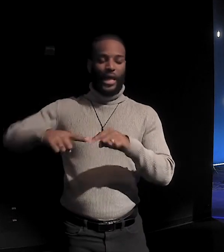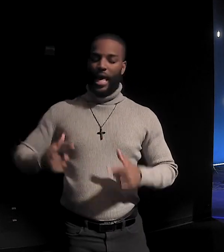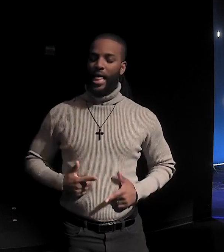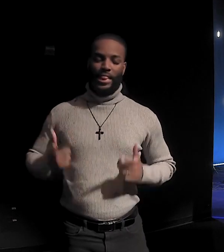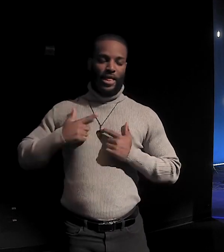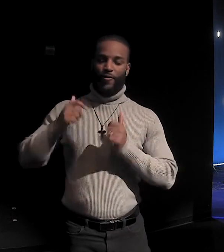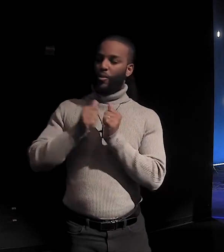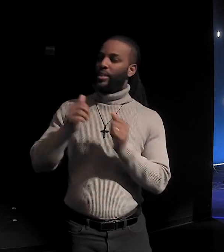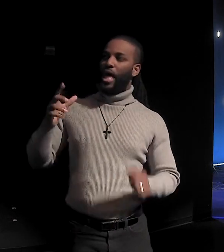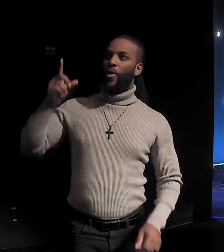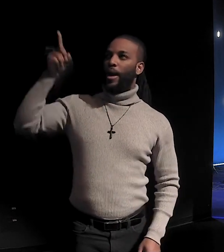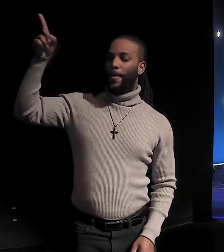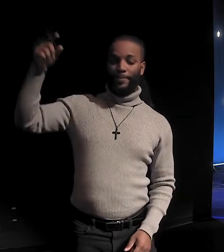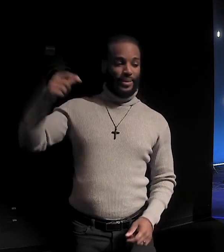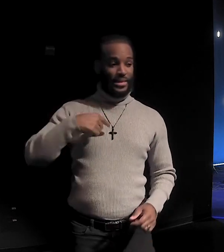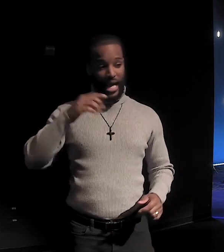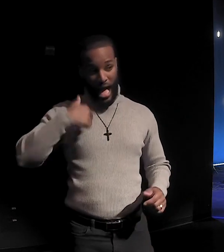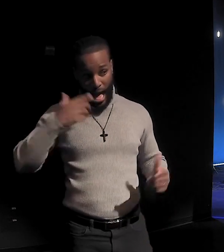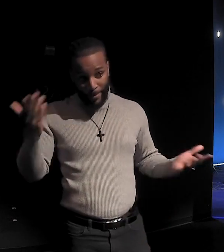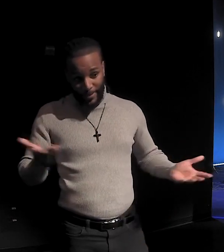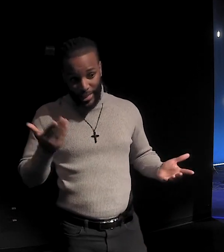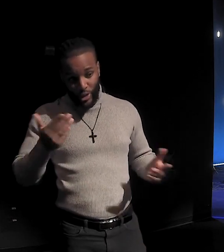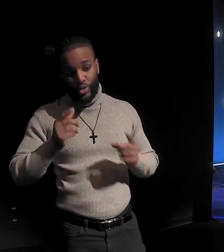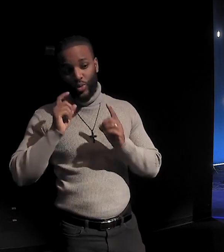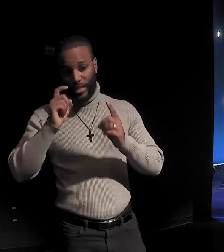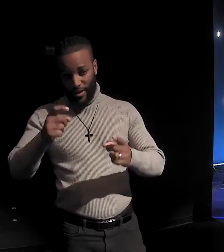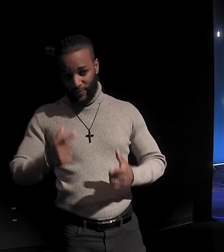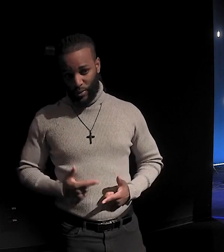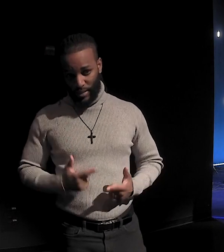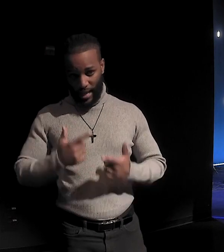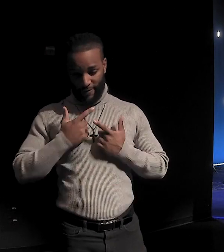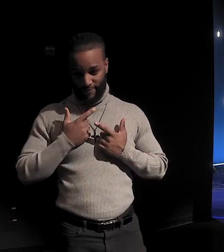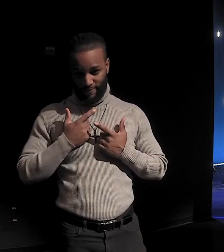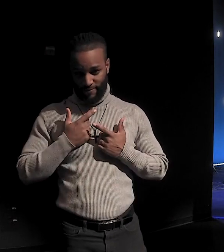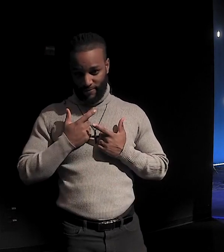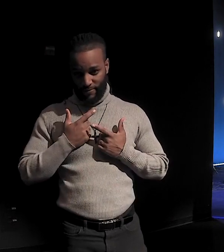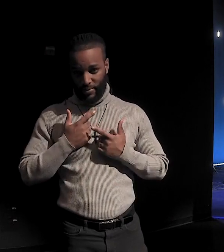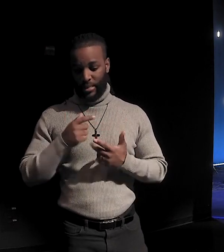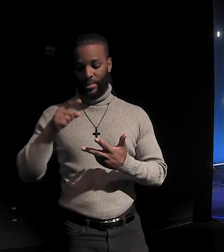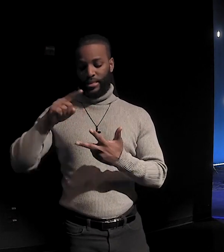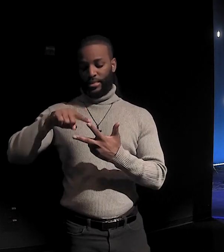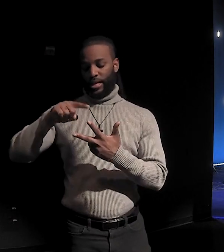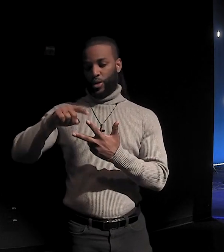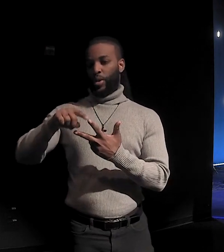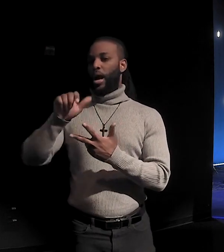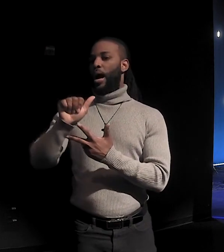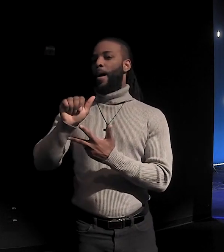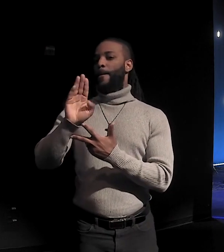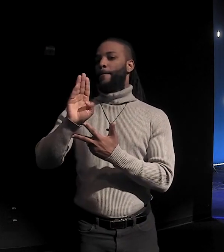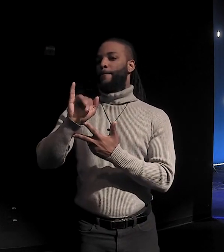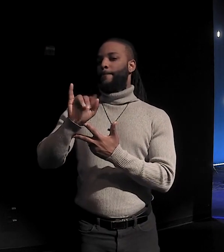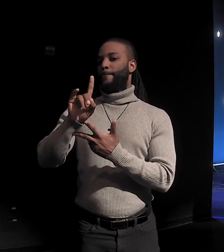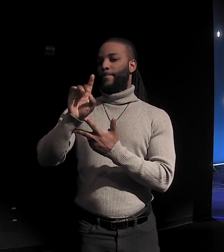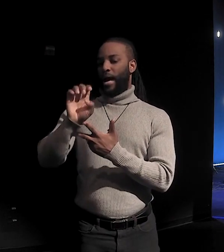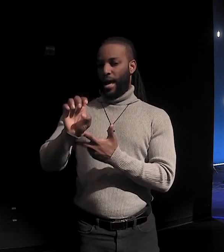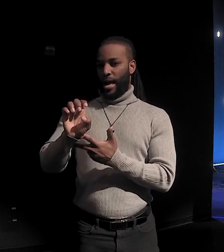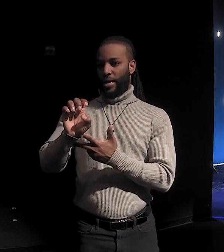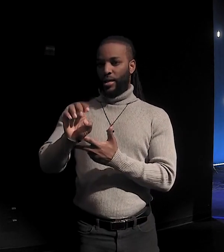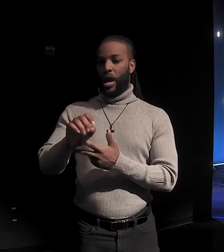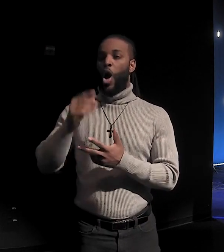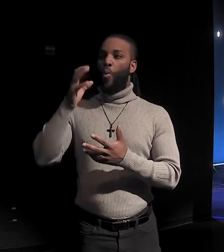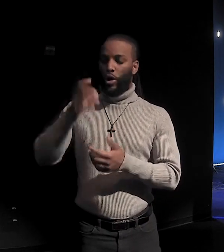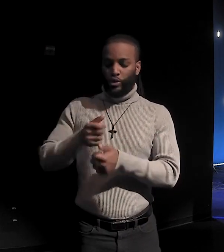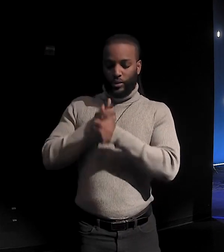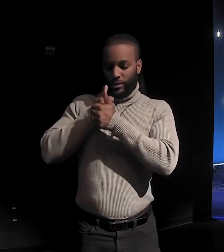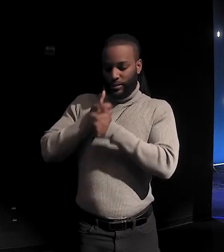apart from me. And I'm here to give you life. And the second word is abide. The big idea is I want you to remain